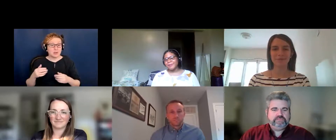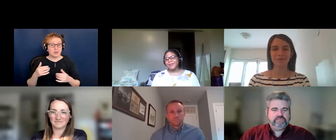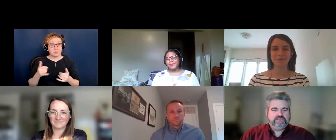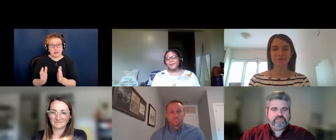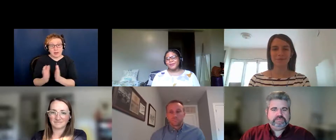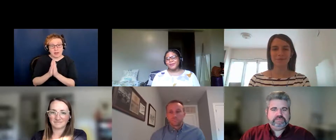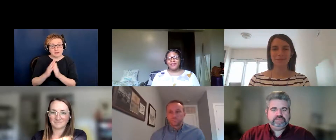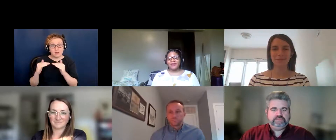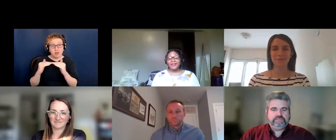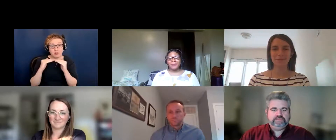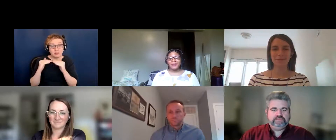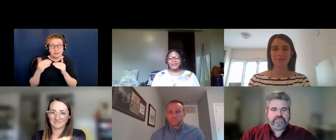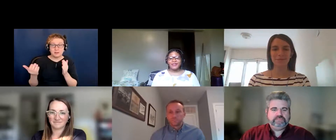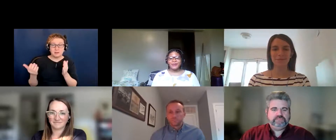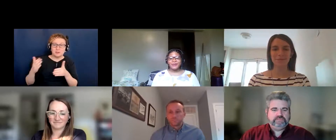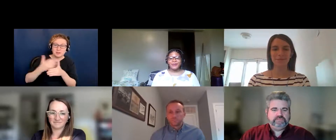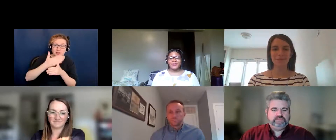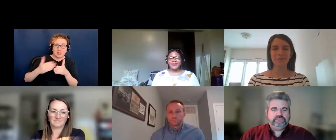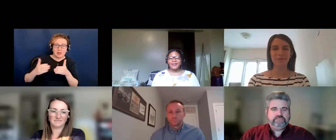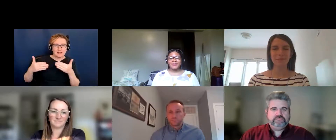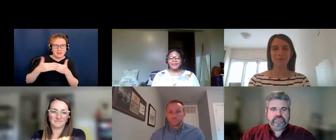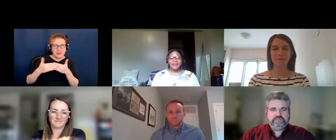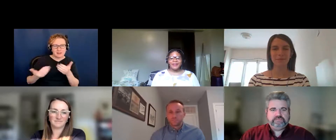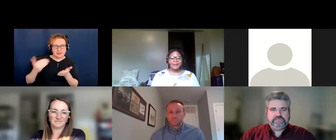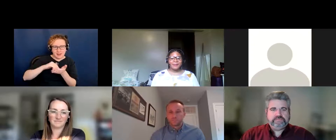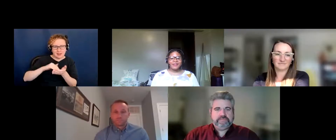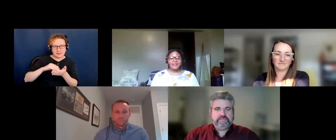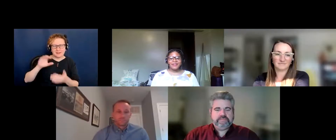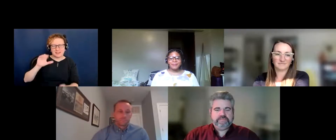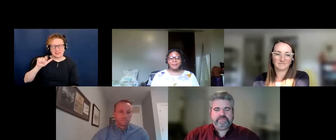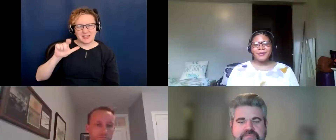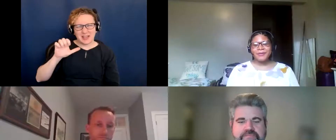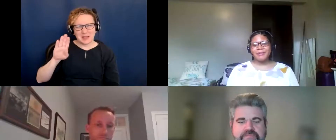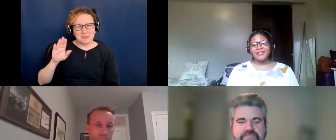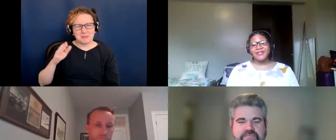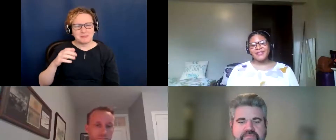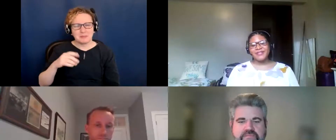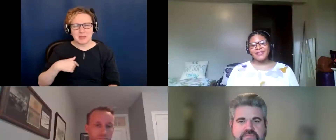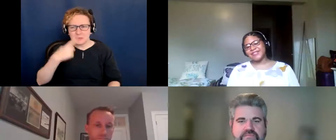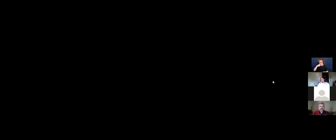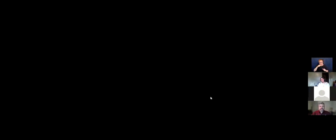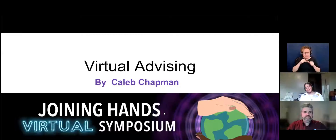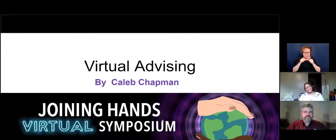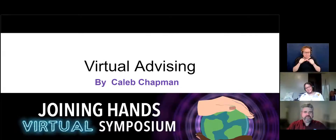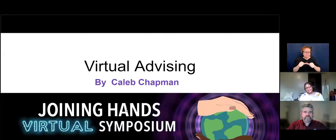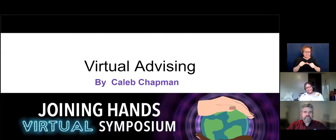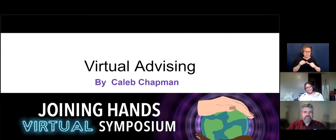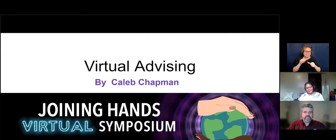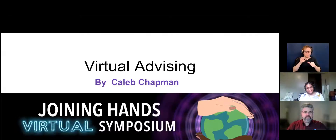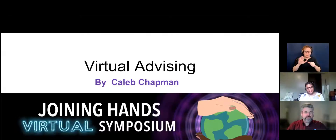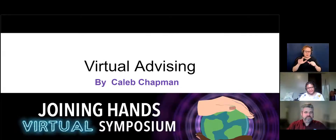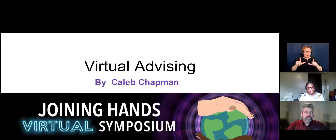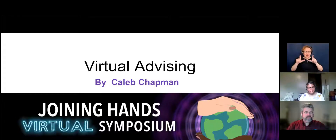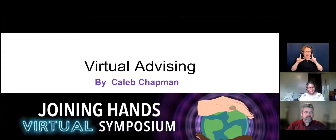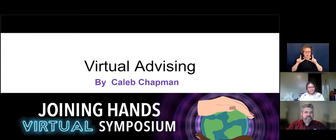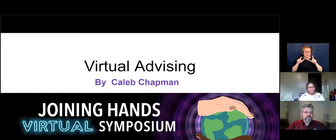Caleb to remain on camera to start off sharing some program details.